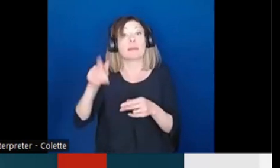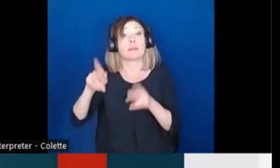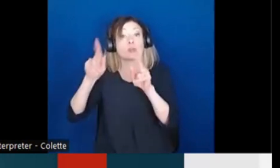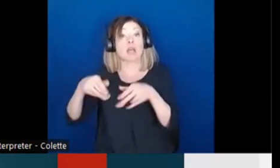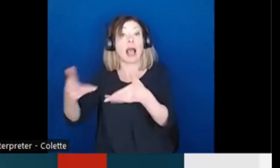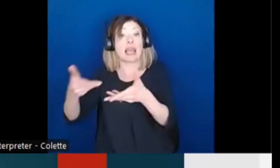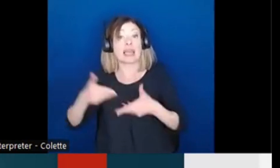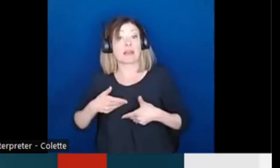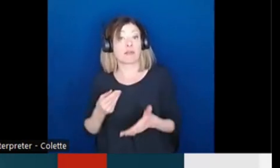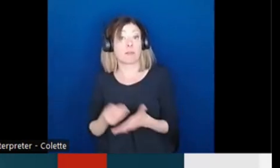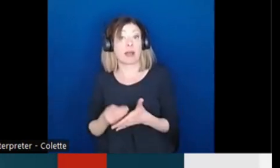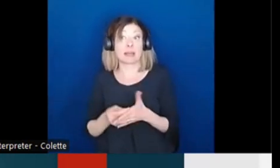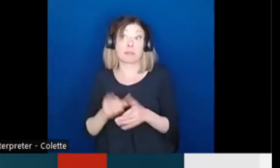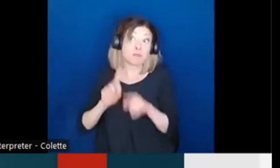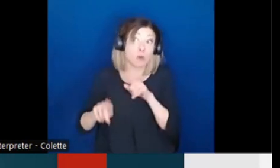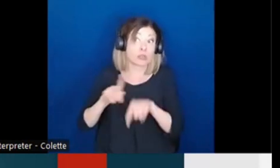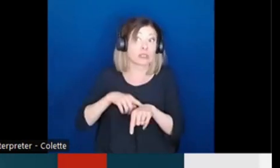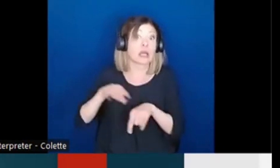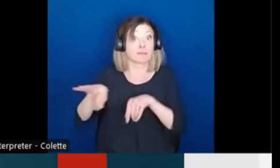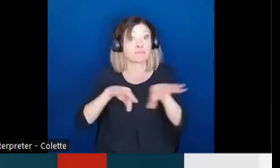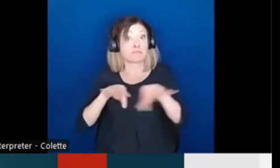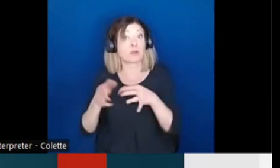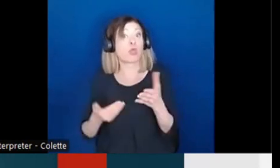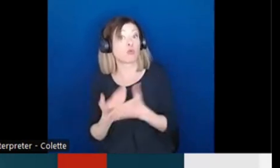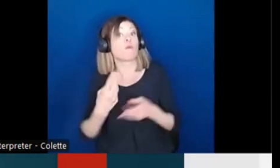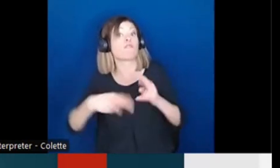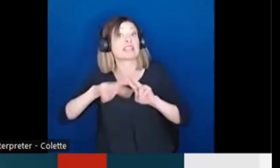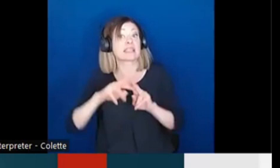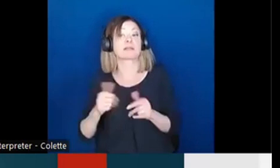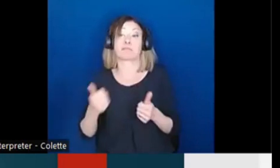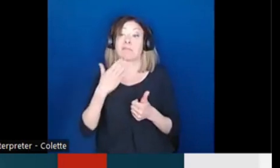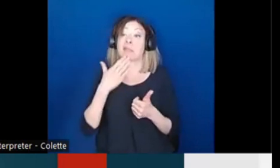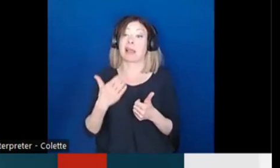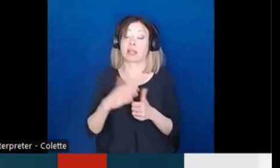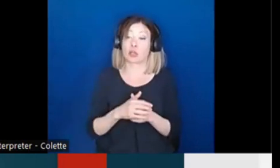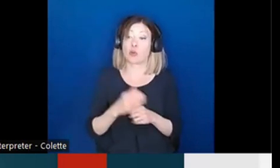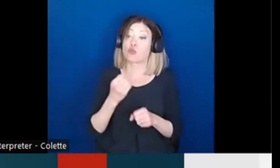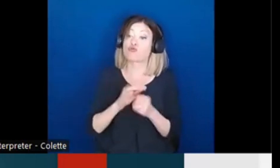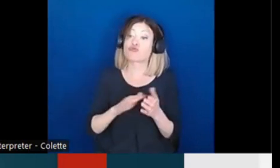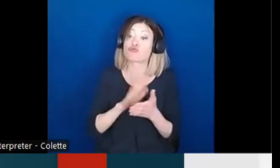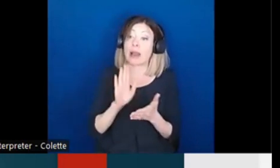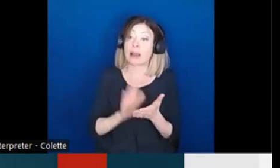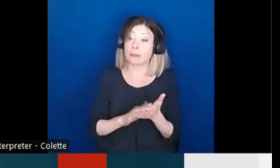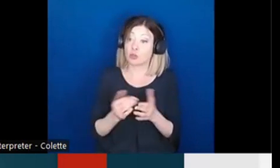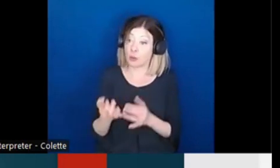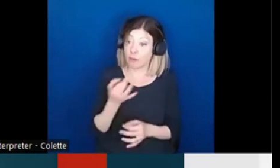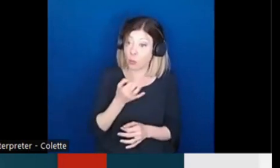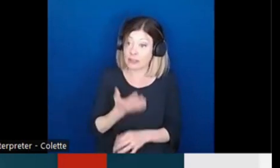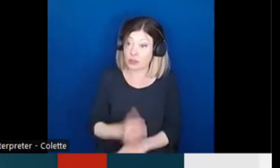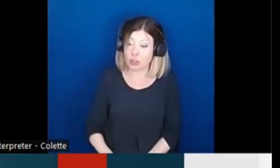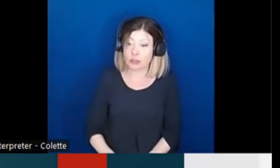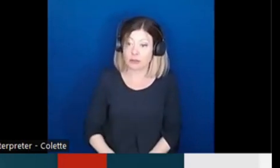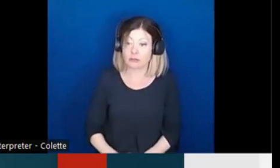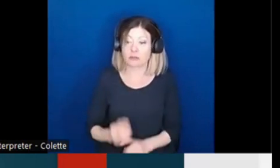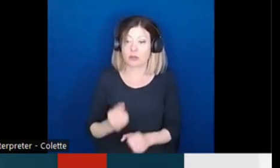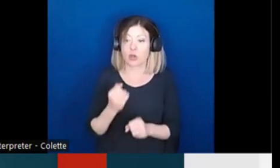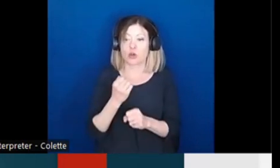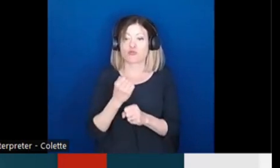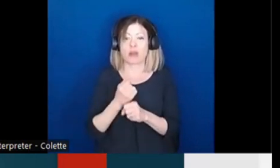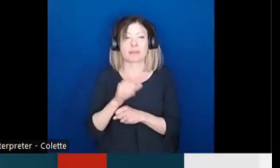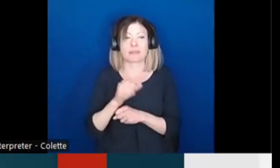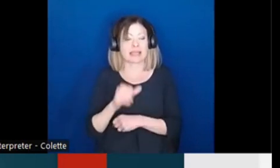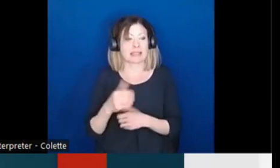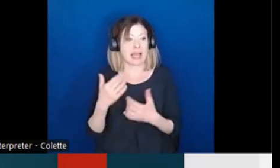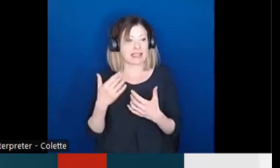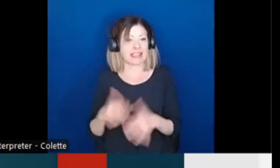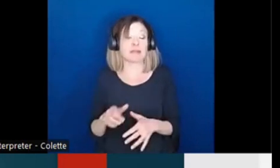visitors. Yeah. Thank you. Thanks, Jane. Graham, did you have a question? I did, but it surrounded